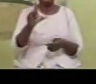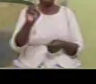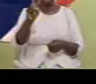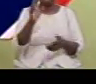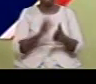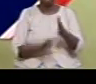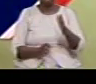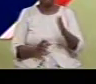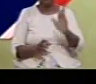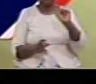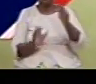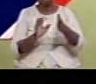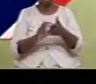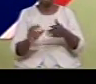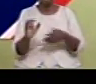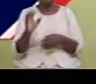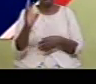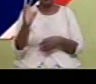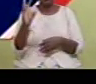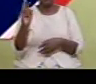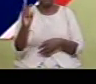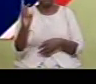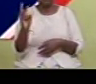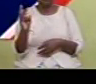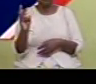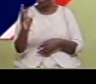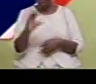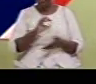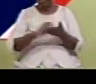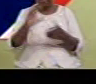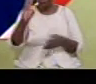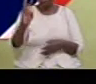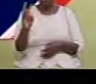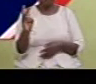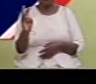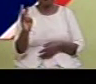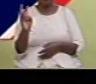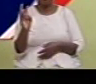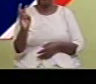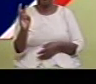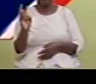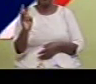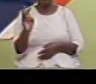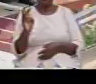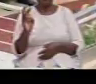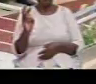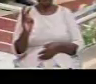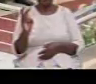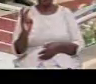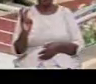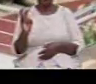13? And we read together in verse 6 after the count of 2. 1, 2, go.